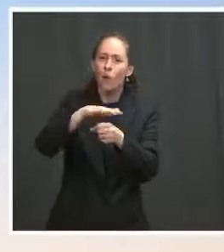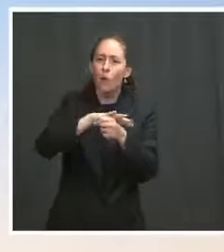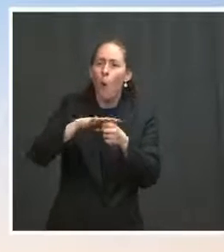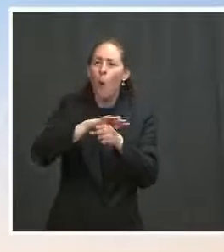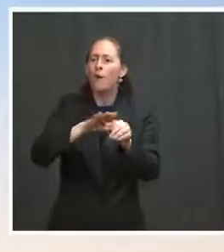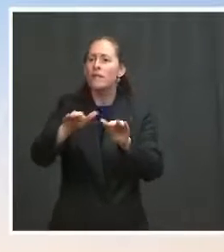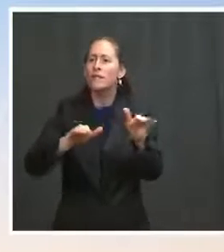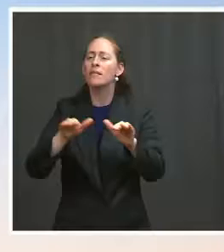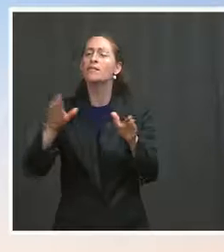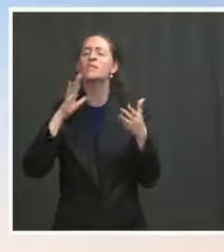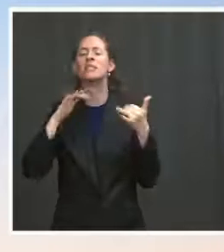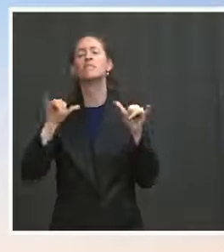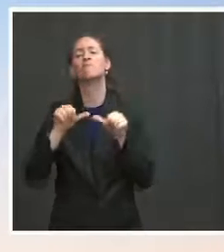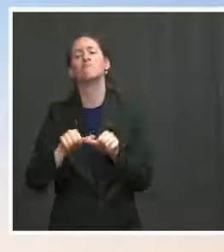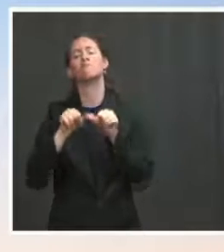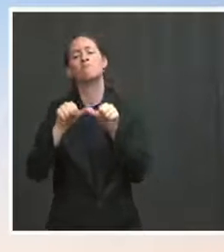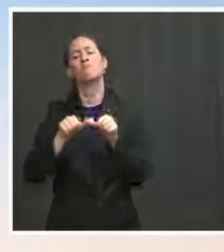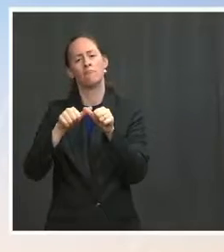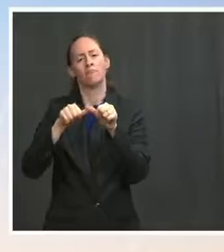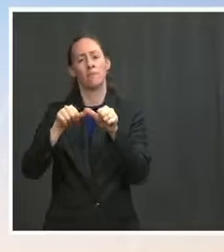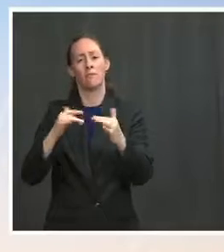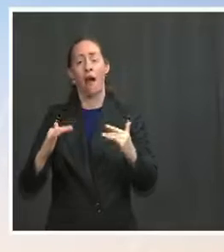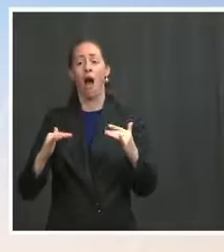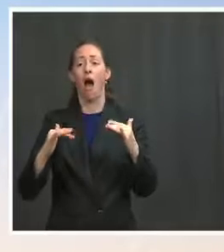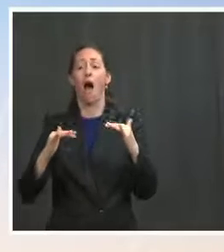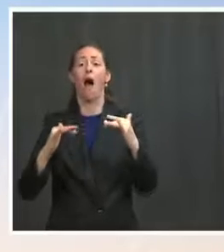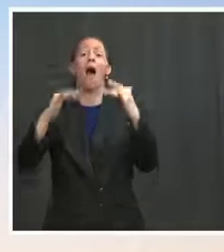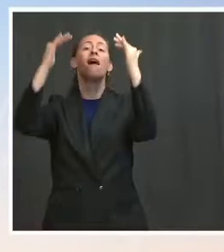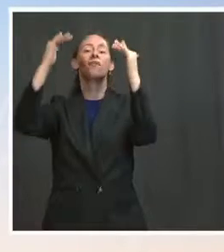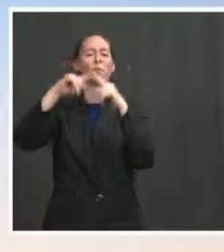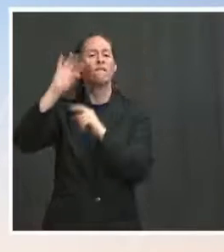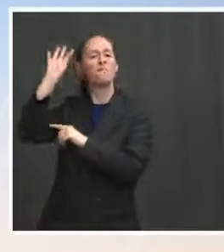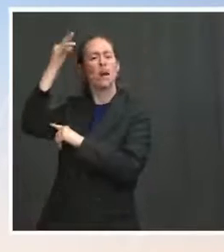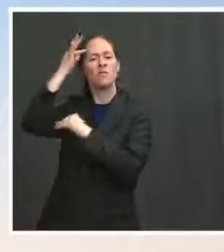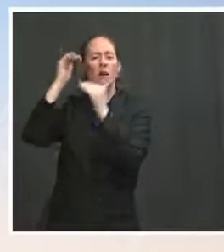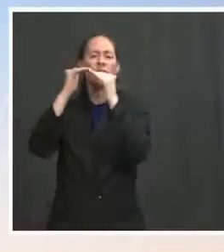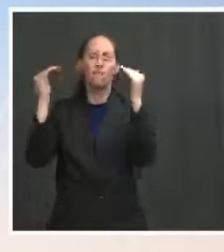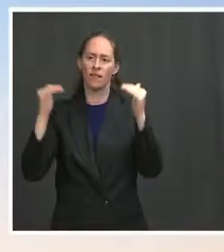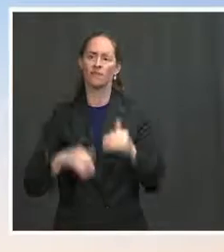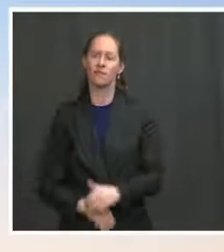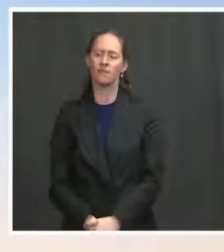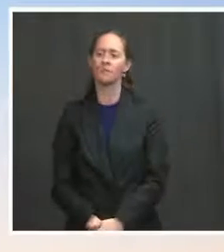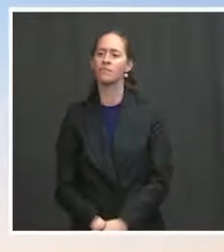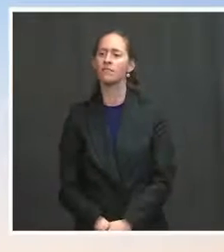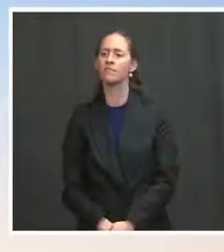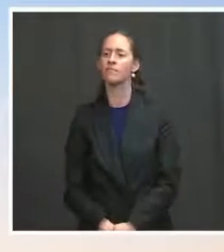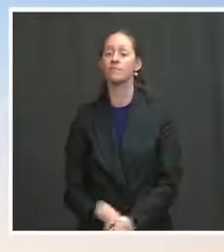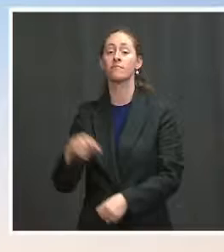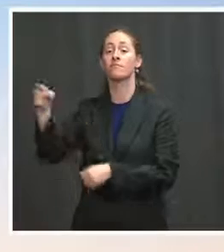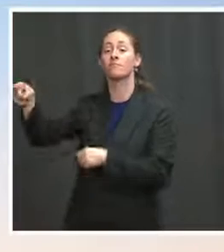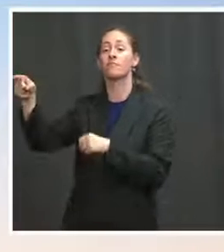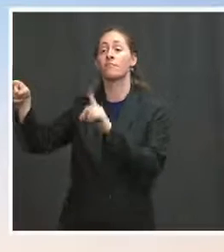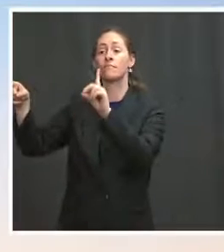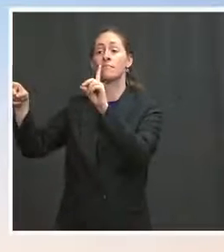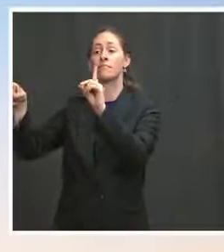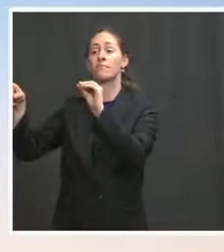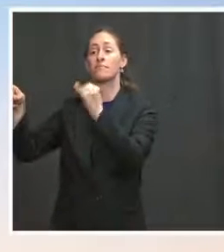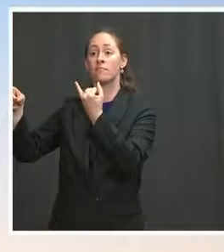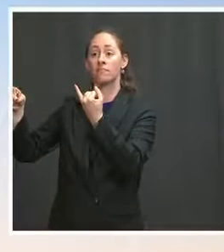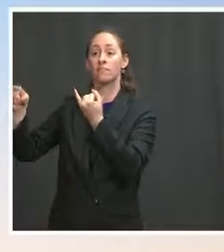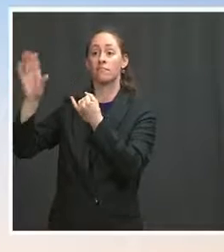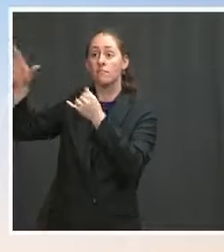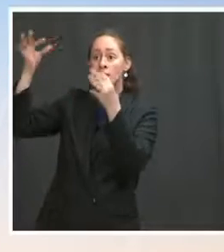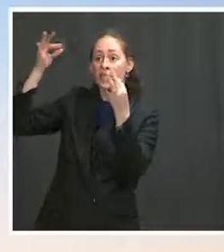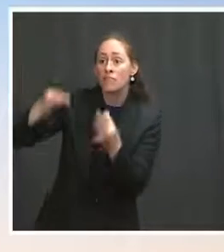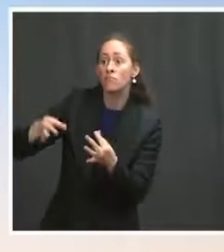on many fronts, and certainly not the role that the Attorney General and the Justice Department may decide to take is one, but there are a number of other